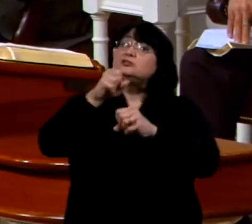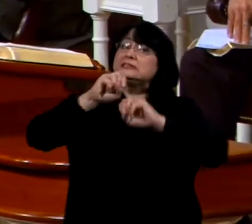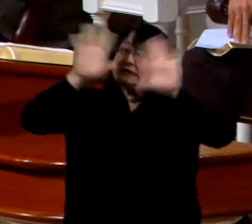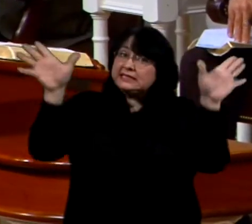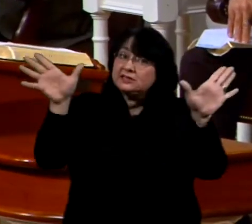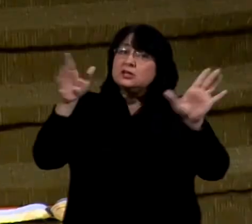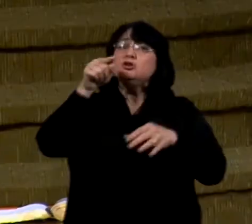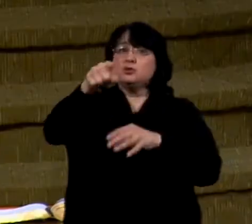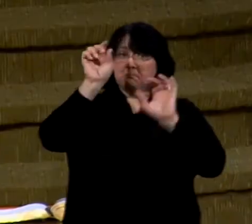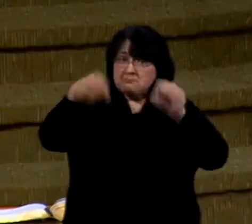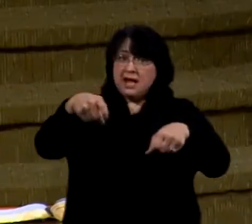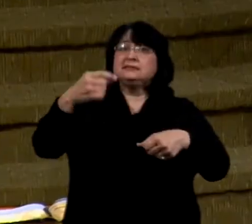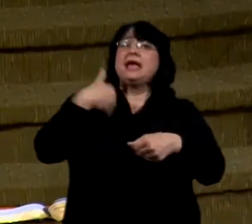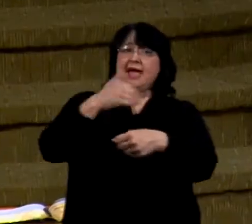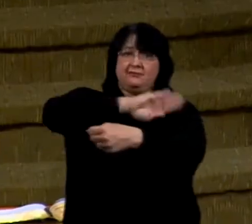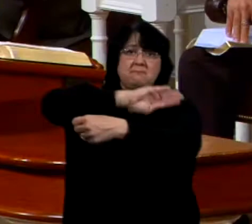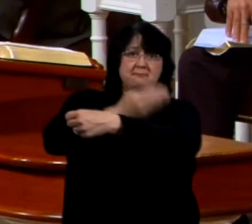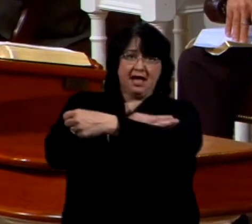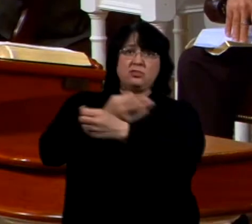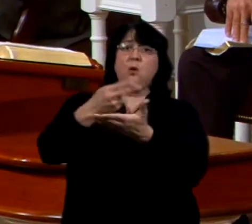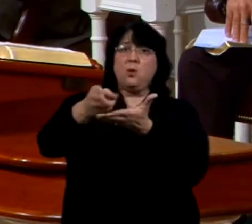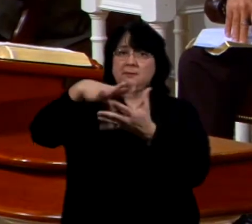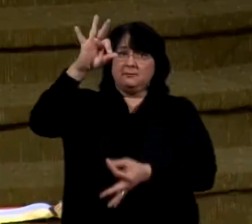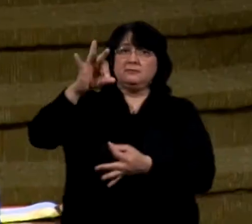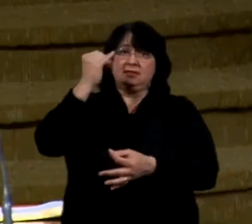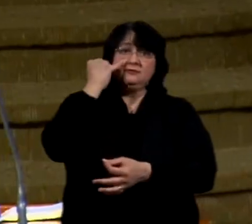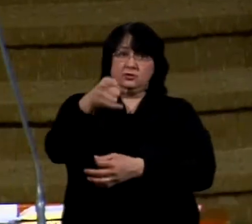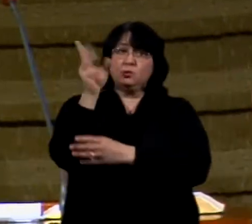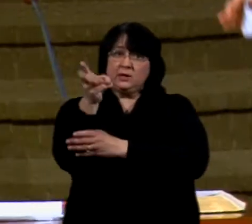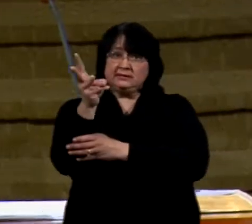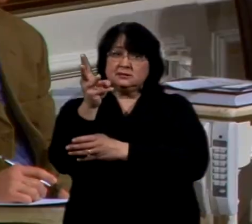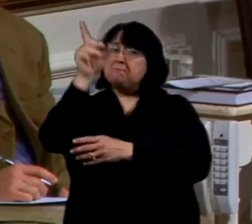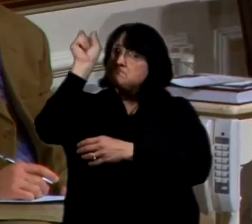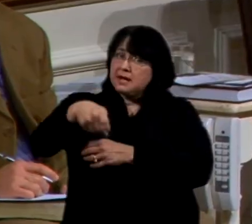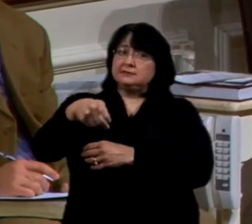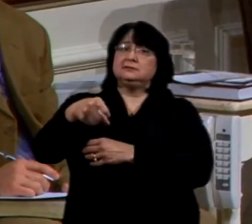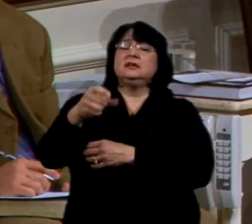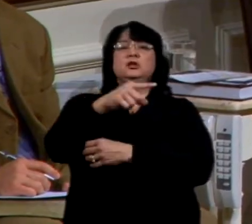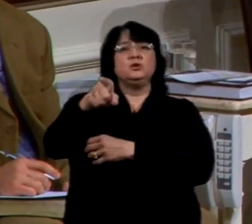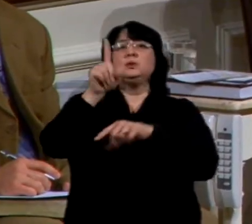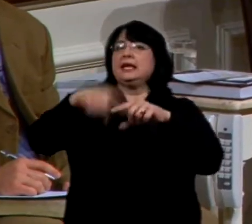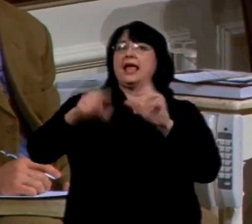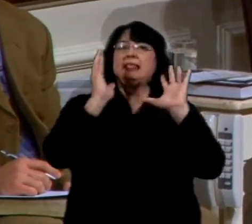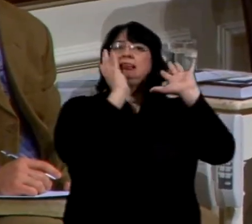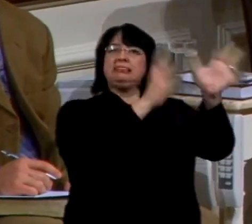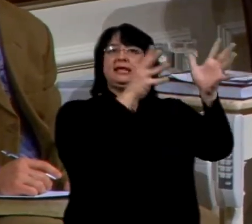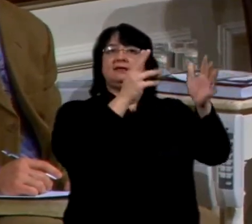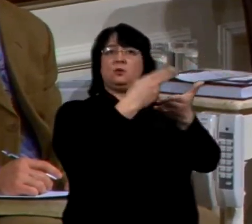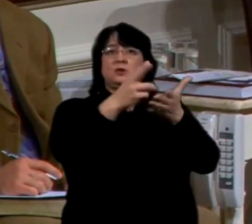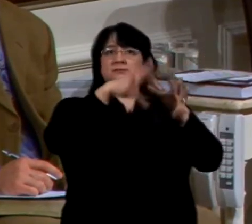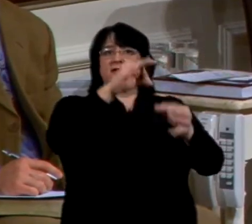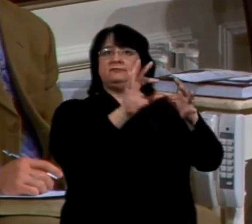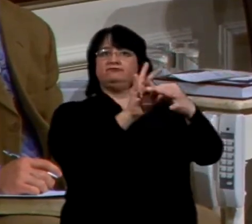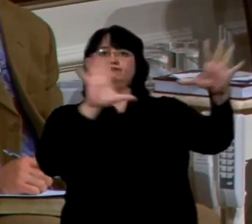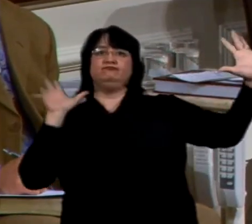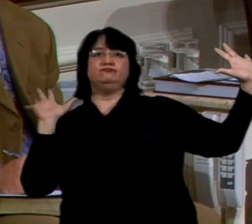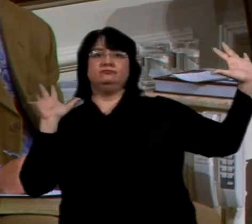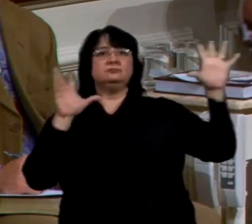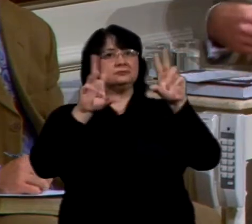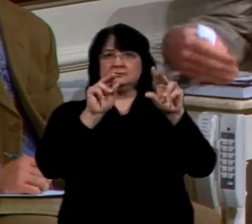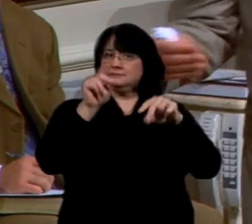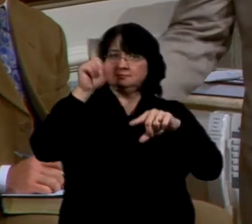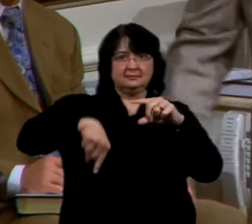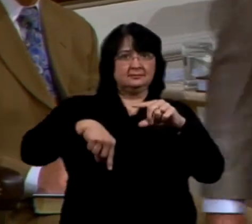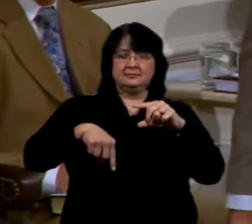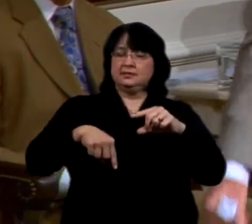must have the power of the Holy Ghost if you're going to witness. You cannot leave the Spirit of God out of this. So when we